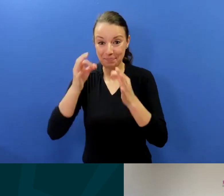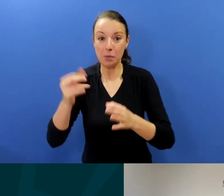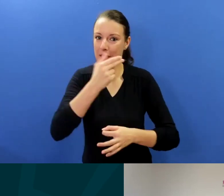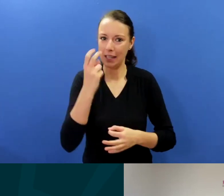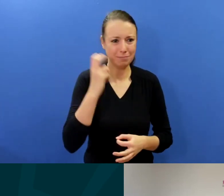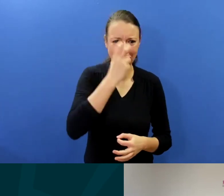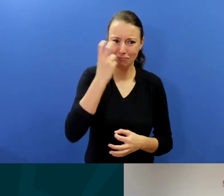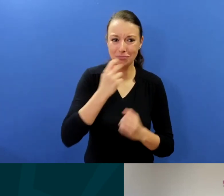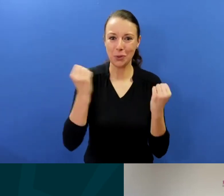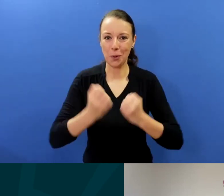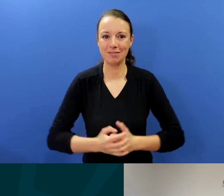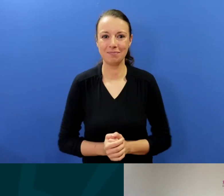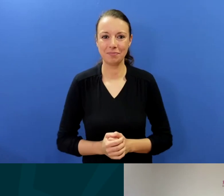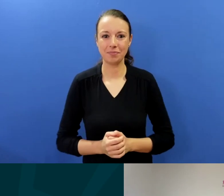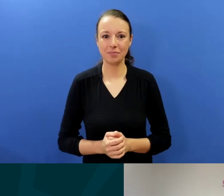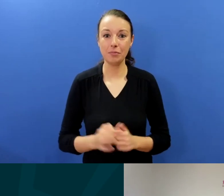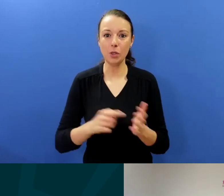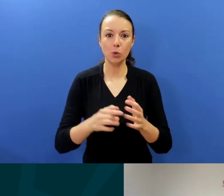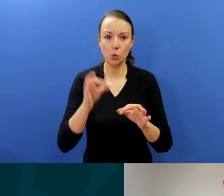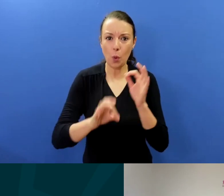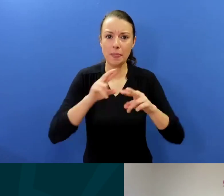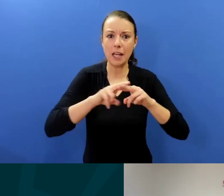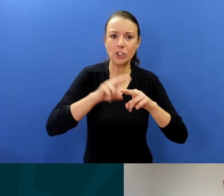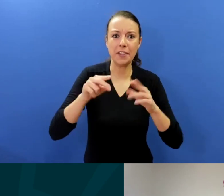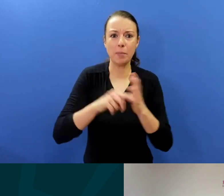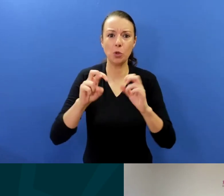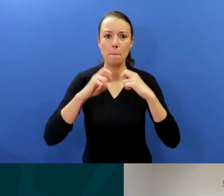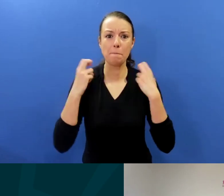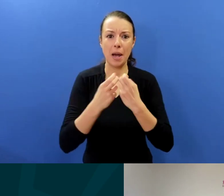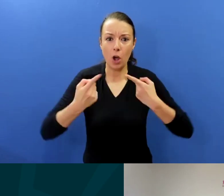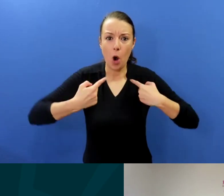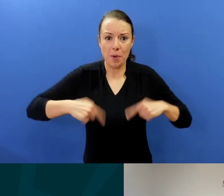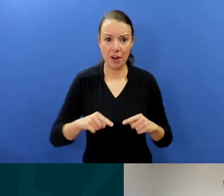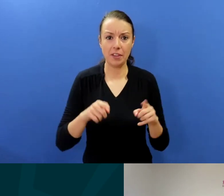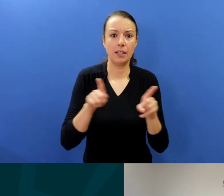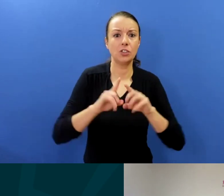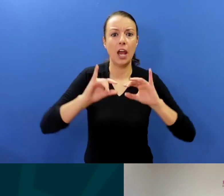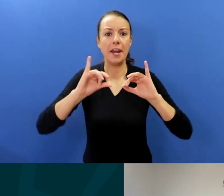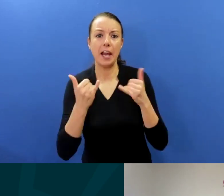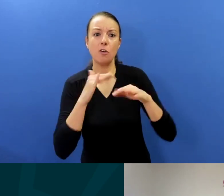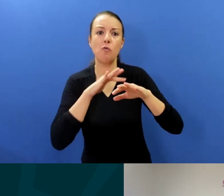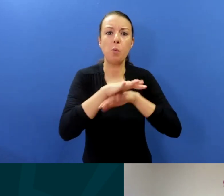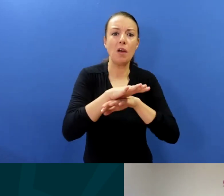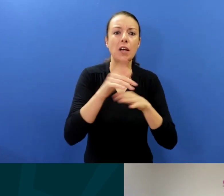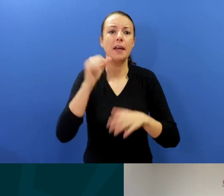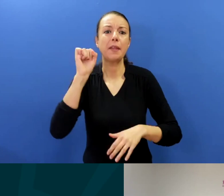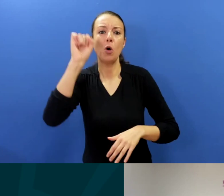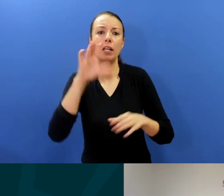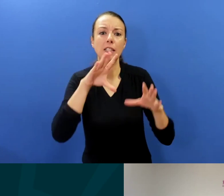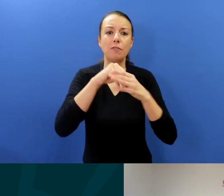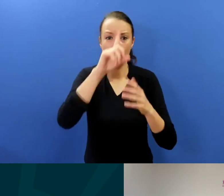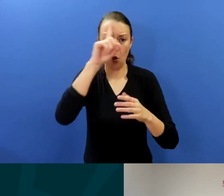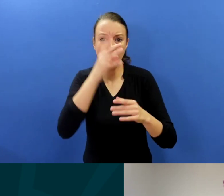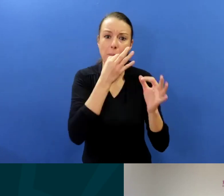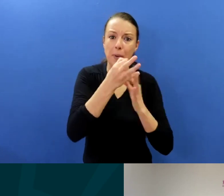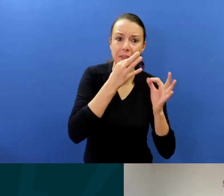Christian, I'm very happy to have you, and I believe that this particular tool, citizen panels, is a